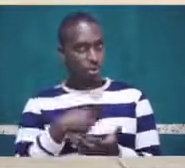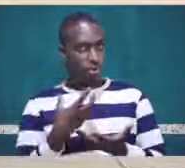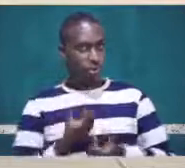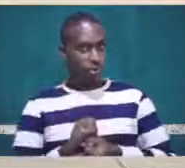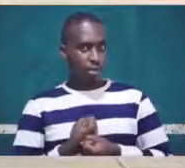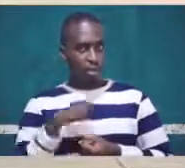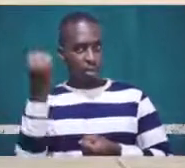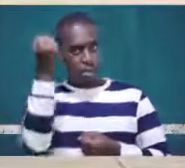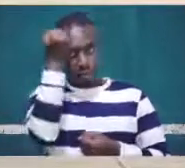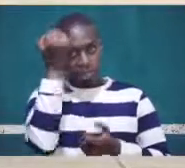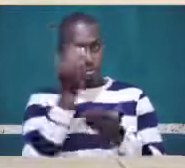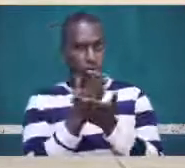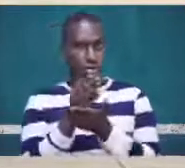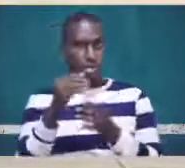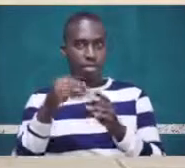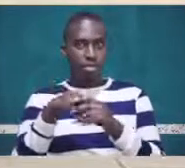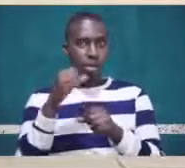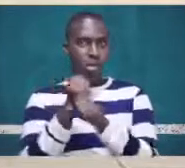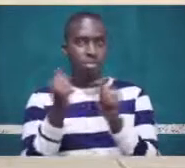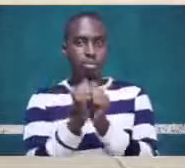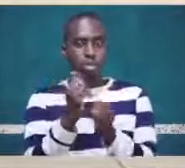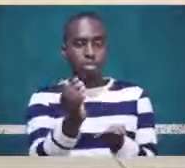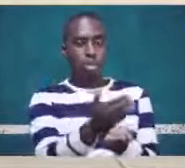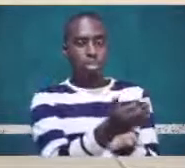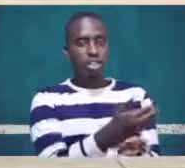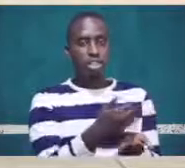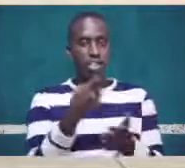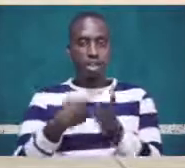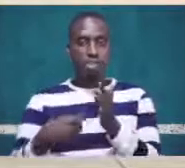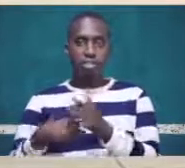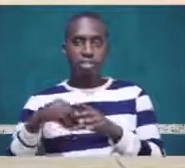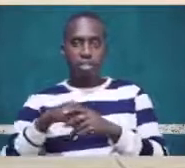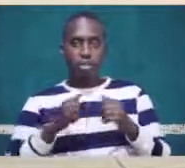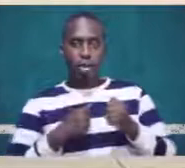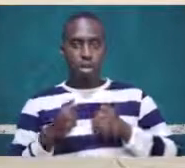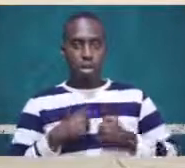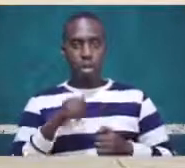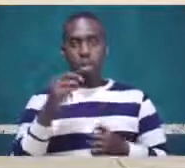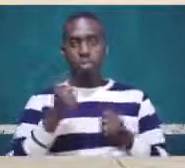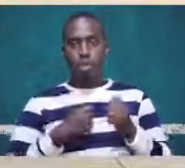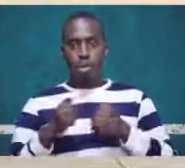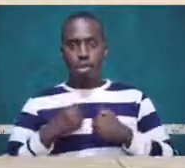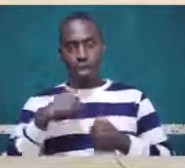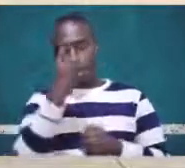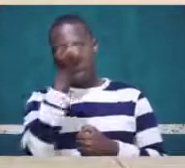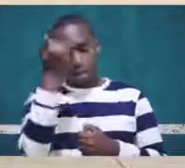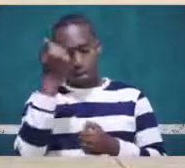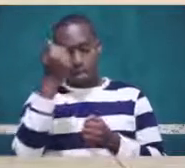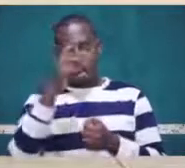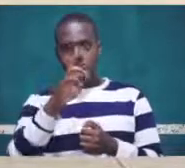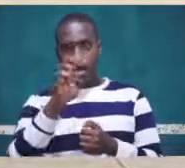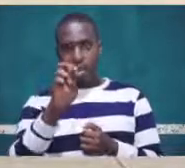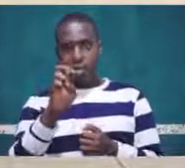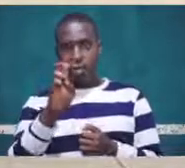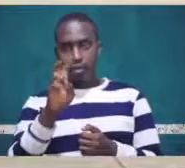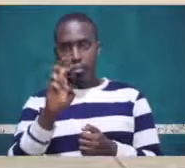the authority which is under this sort of collecting taxes in Rwanda. It's called Rwanda Revenue Authority. You